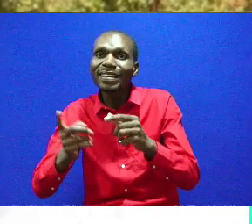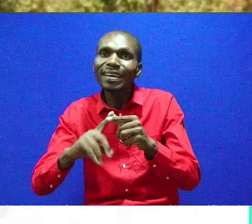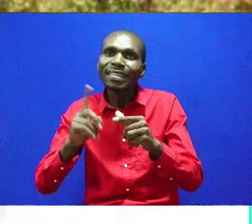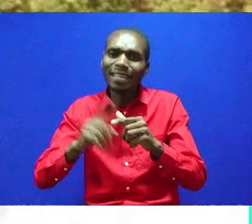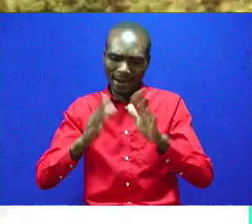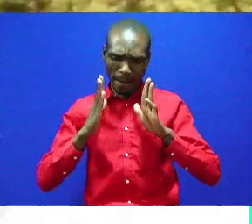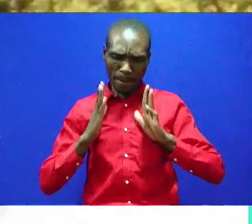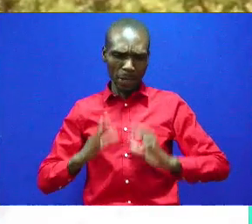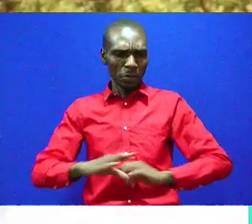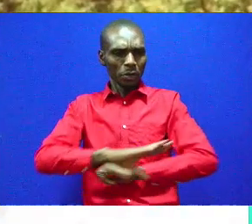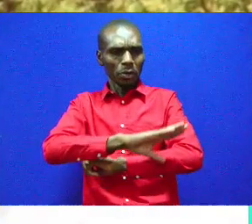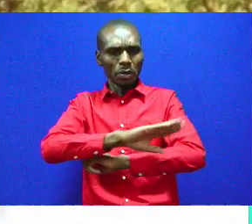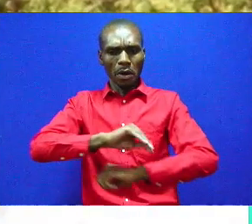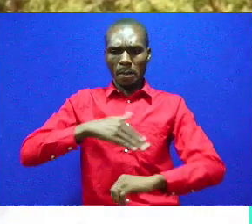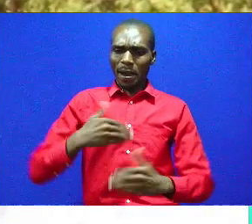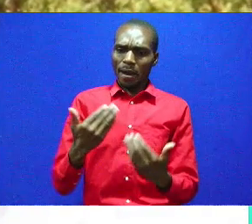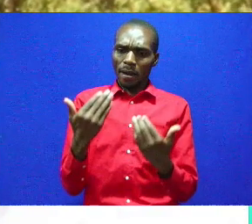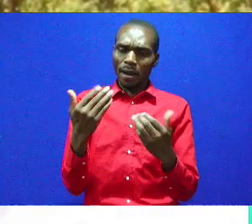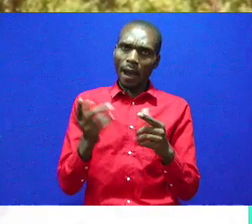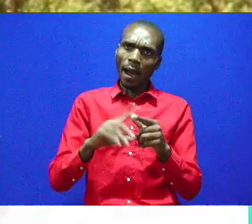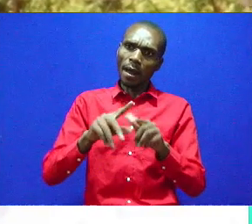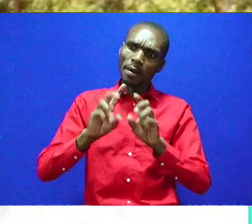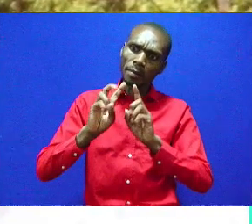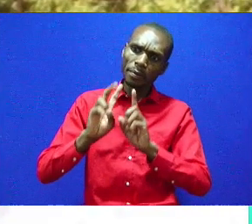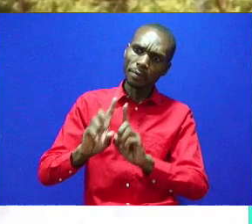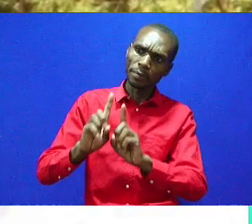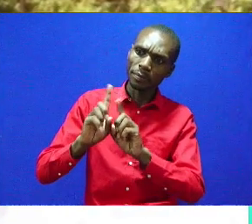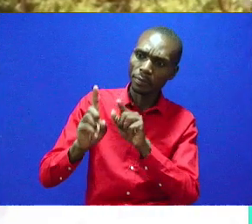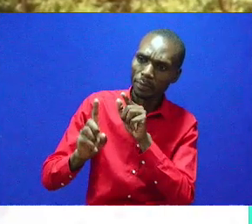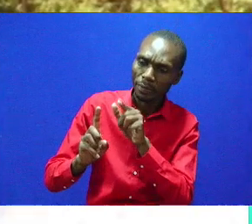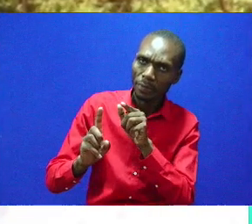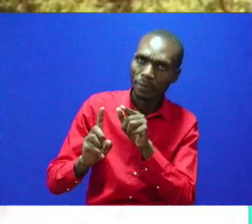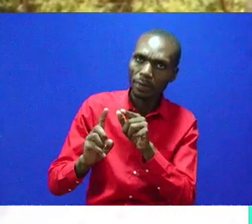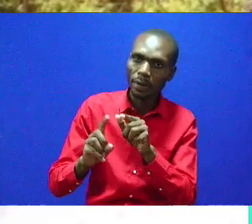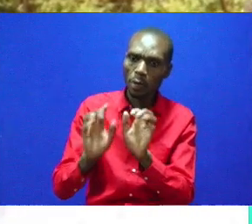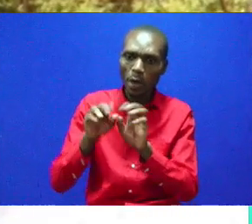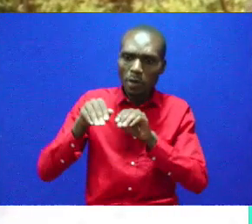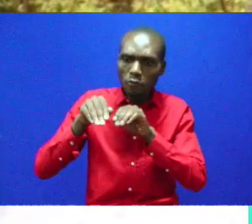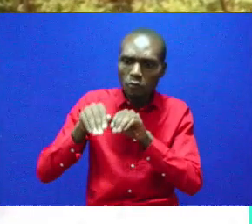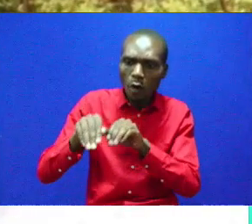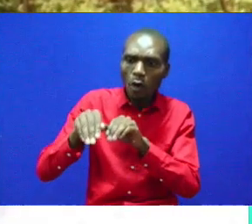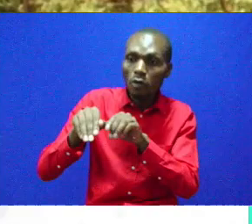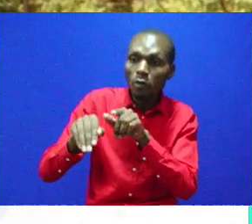abana. Kambi na nawarabu. Abu ati u.